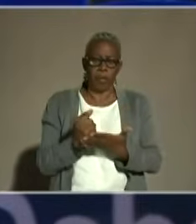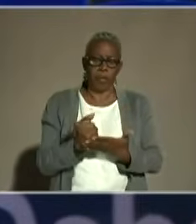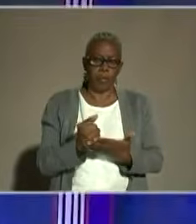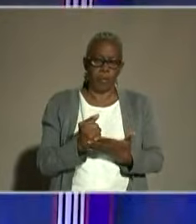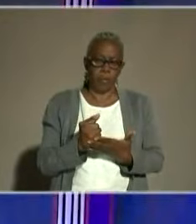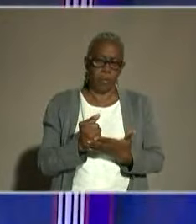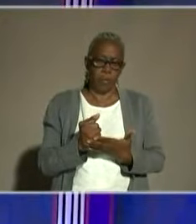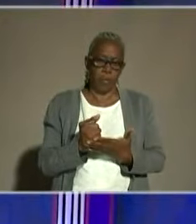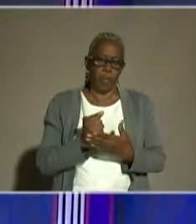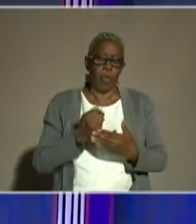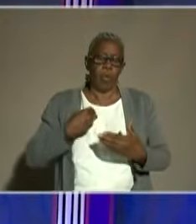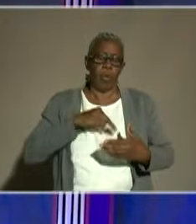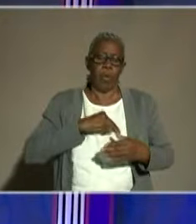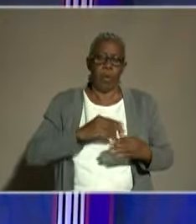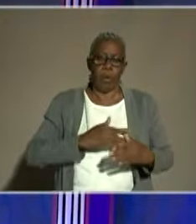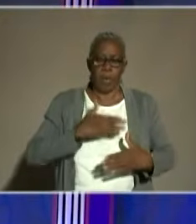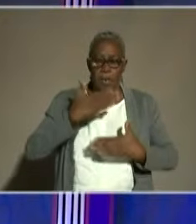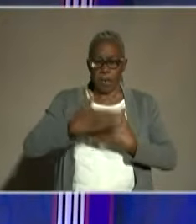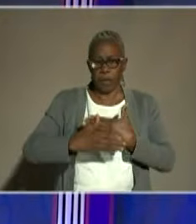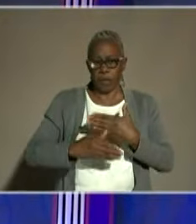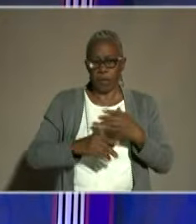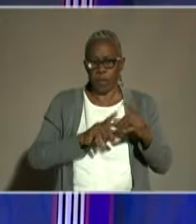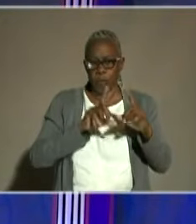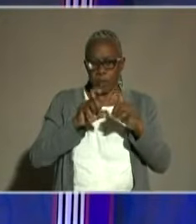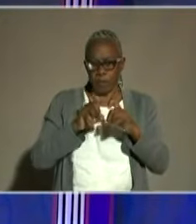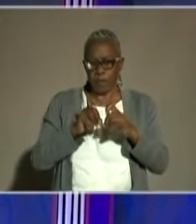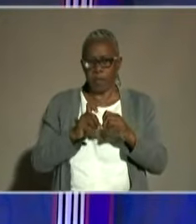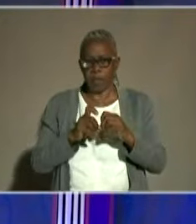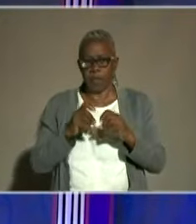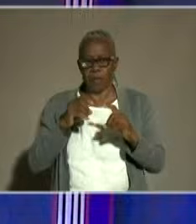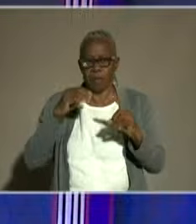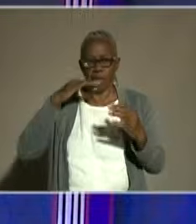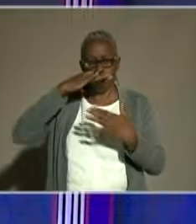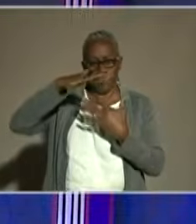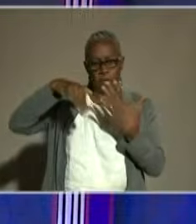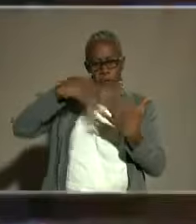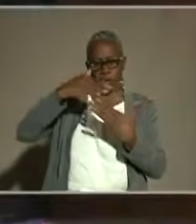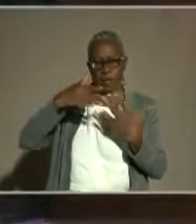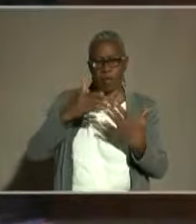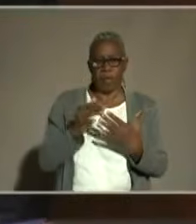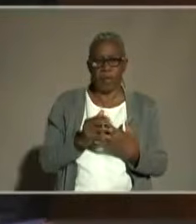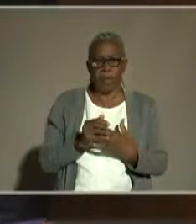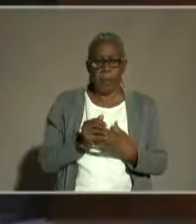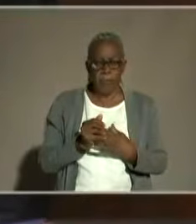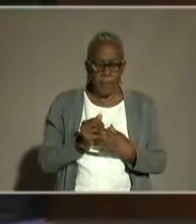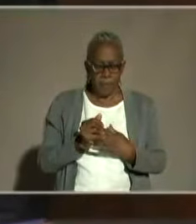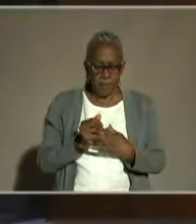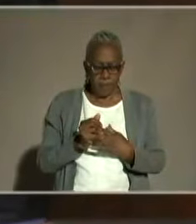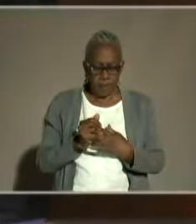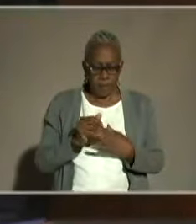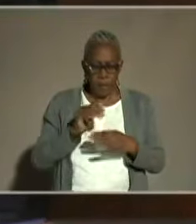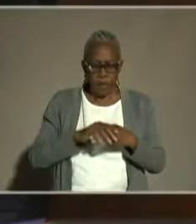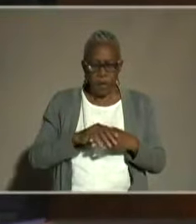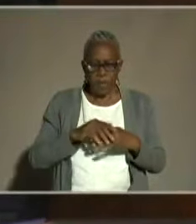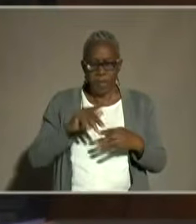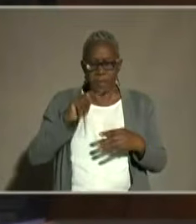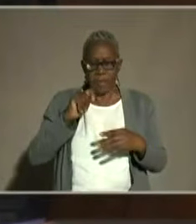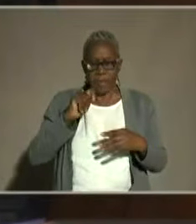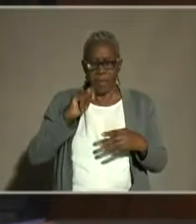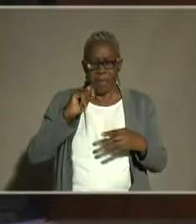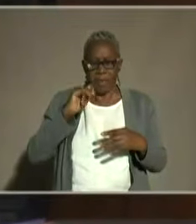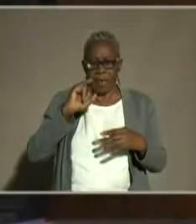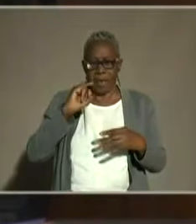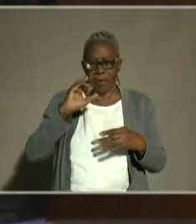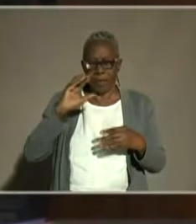Our next question is from social media. Over to Amoy, and that question will go to Mr. Golding. On TikTok, Taj says, given